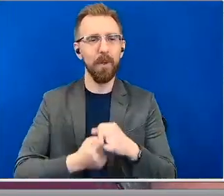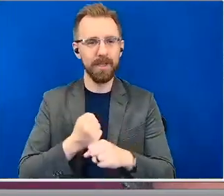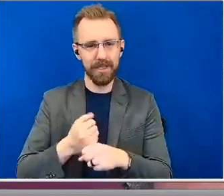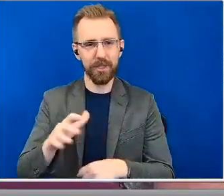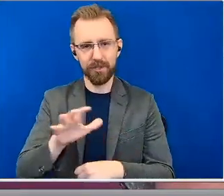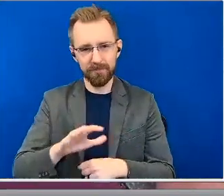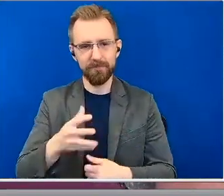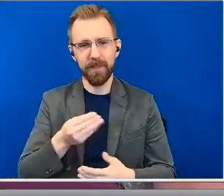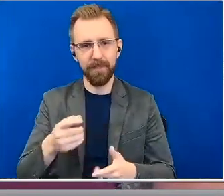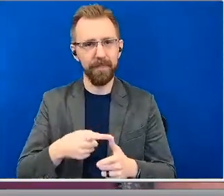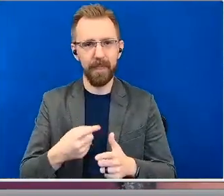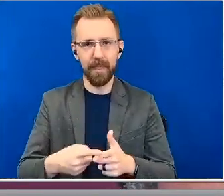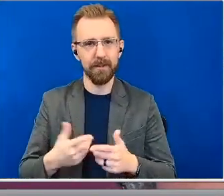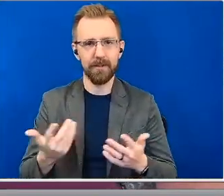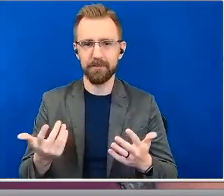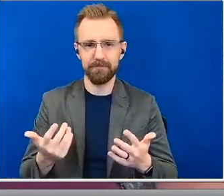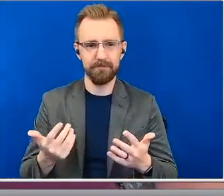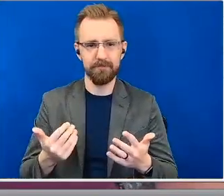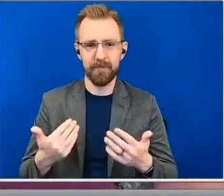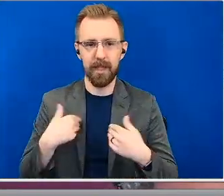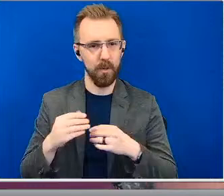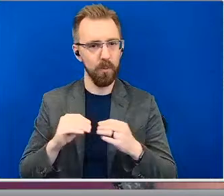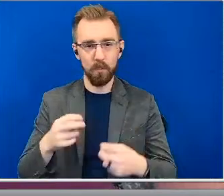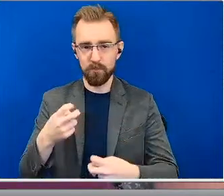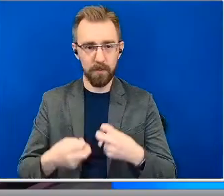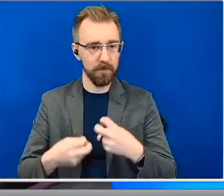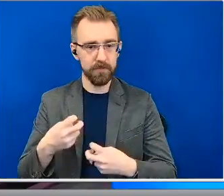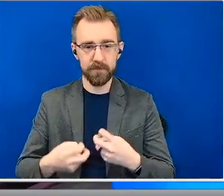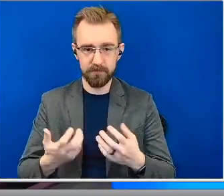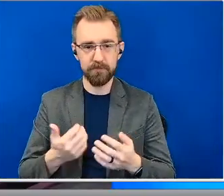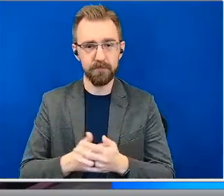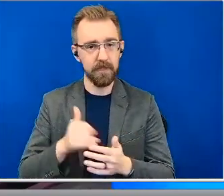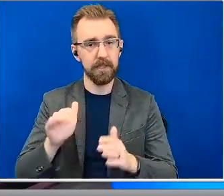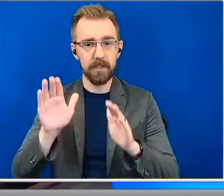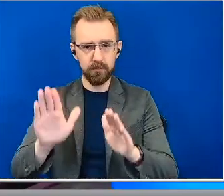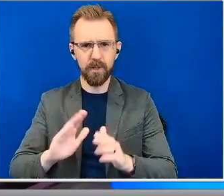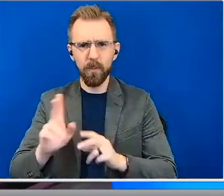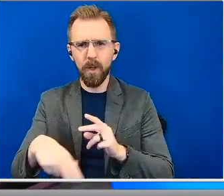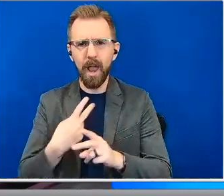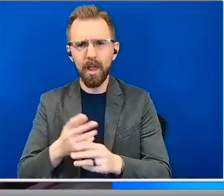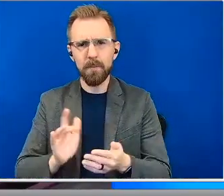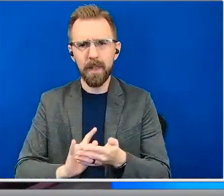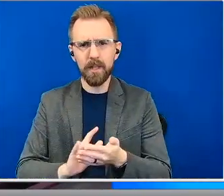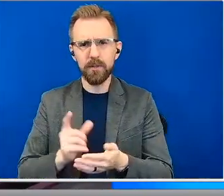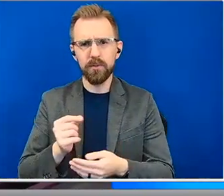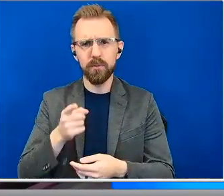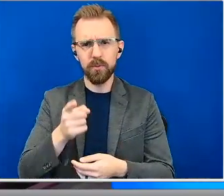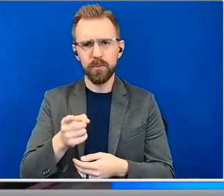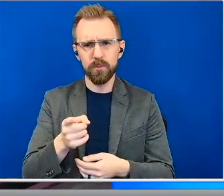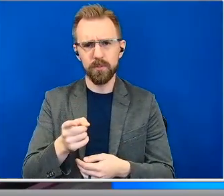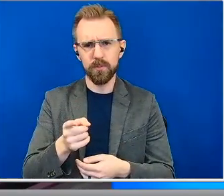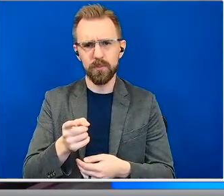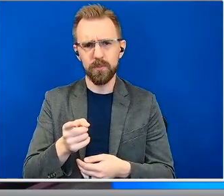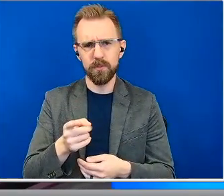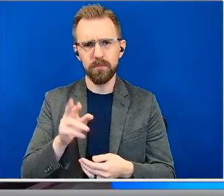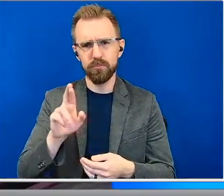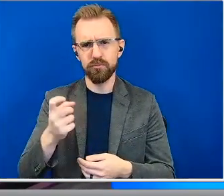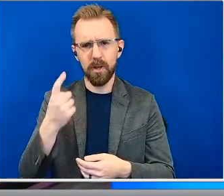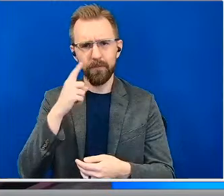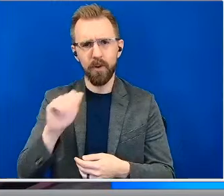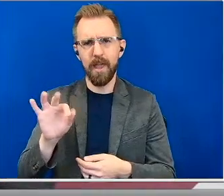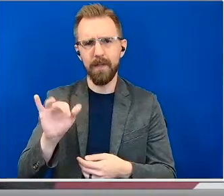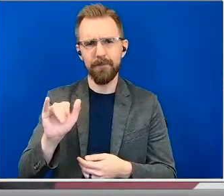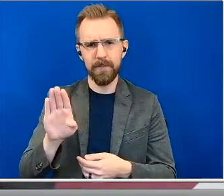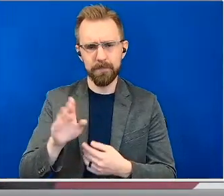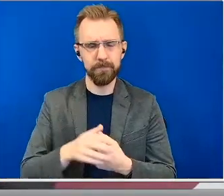it had no problems. Right. So And that's great. What kind of medications do you prescribe for AFib? So after the procedure,